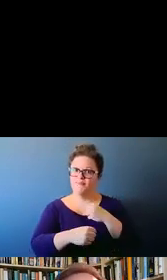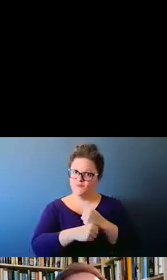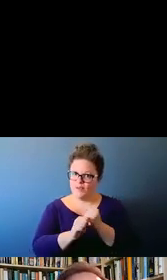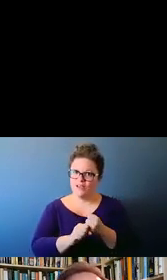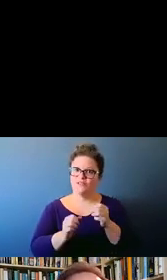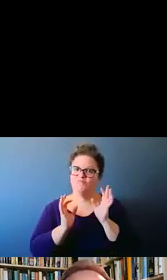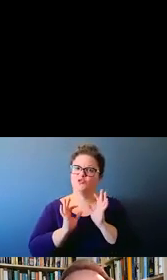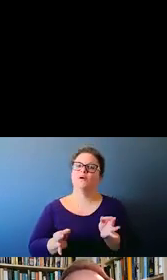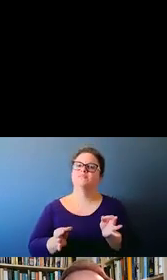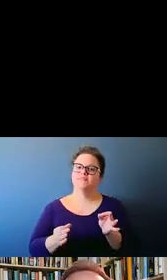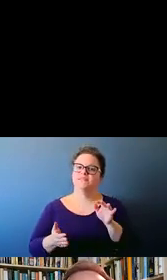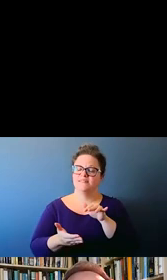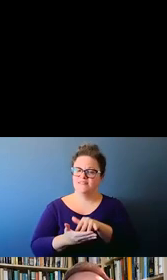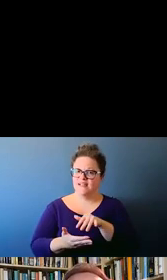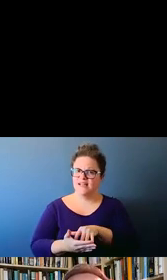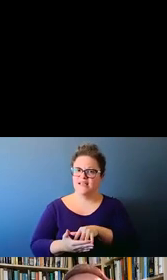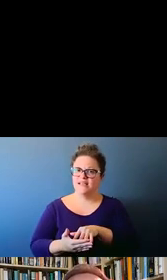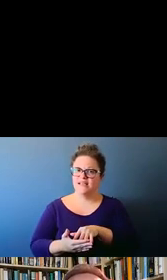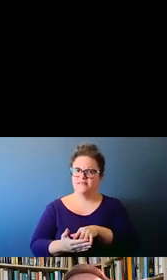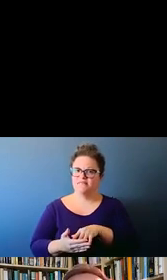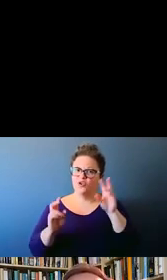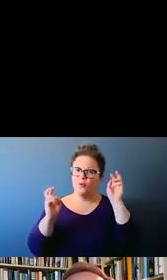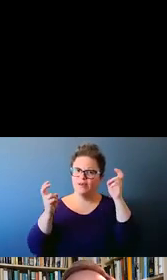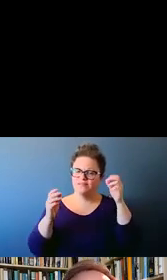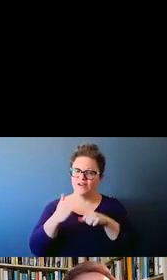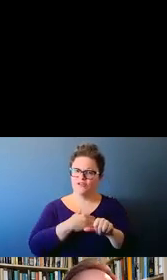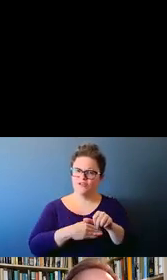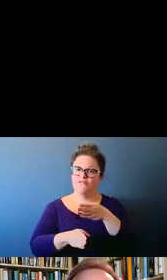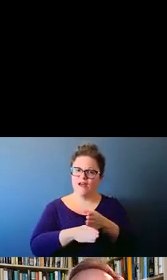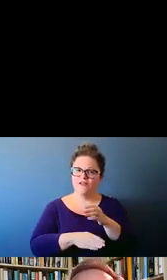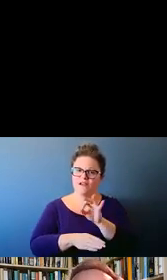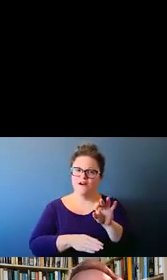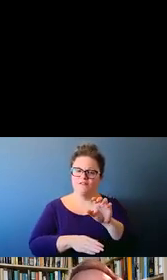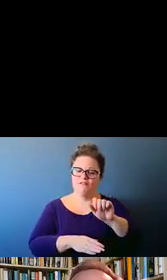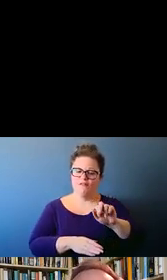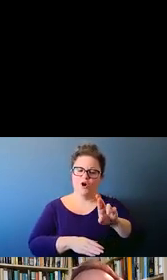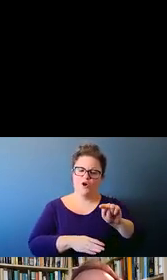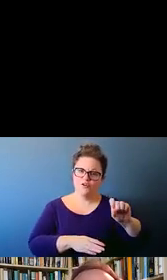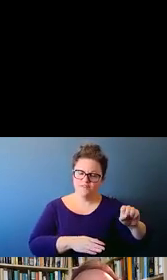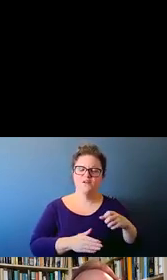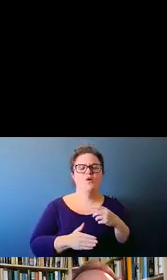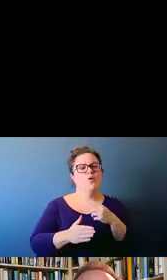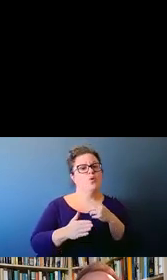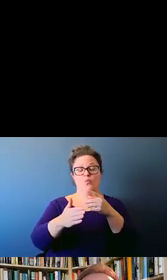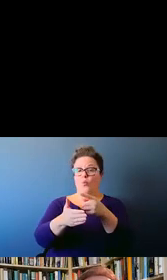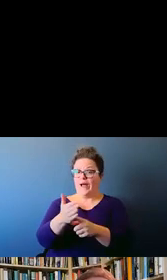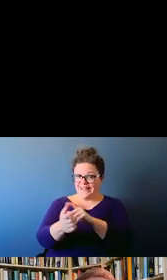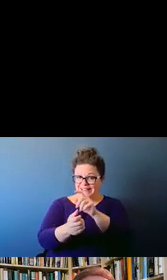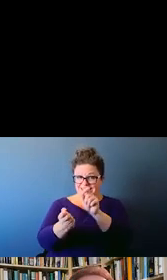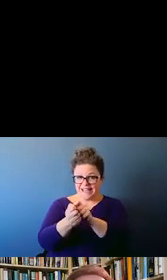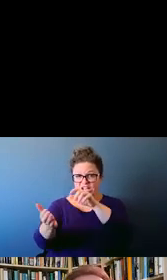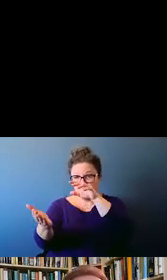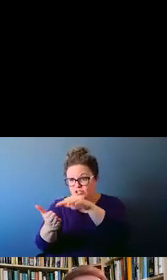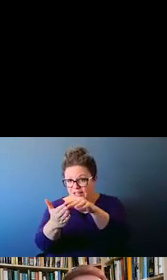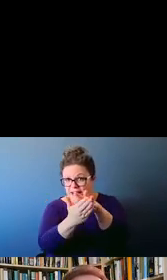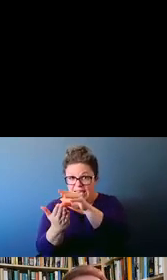various subjects or areas in the Faculty of Arts. But what they're studying varies quite widely. So we